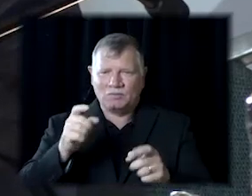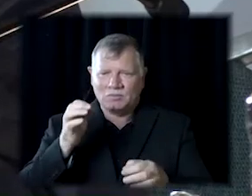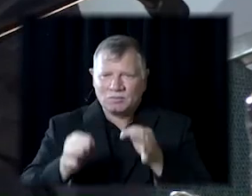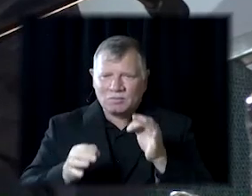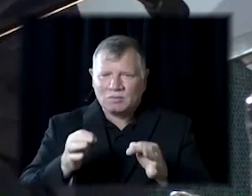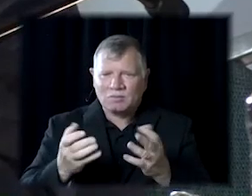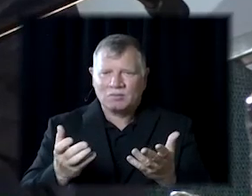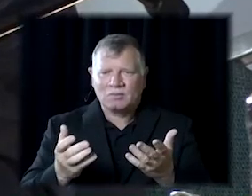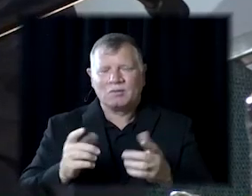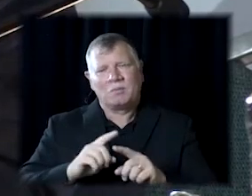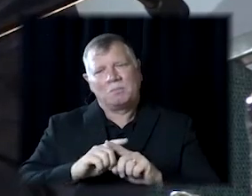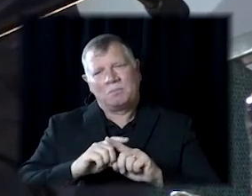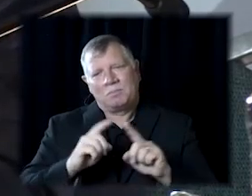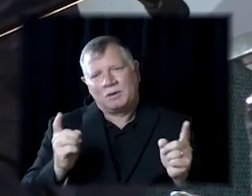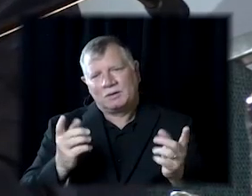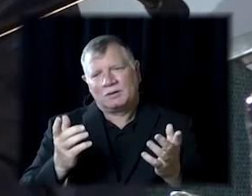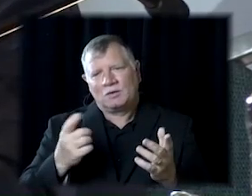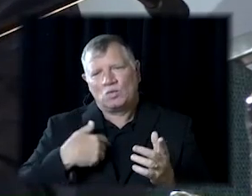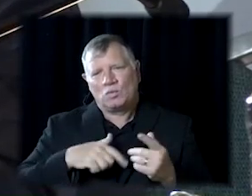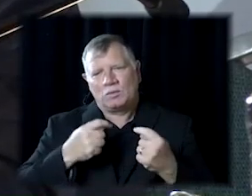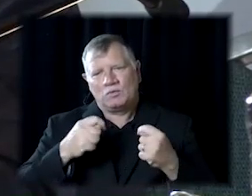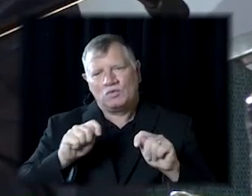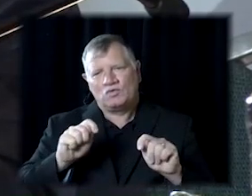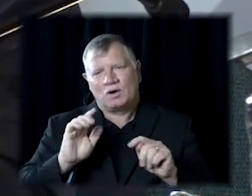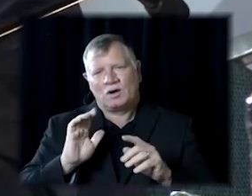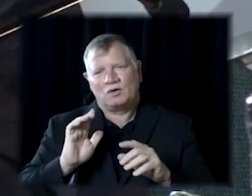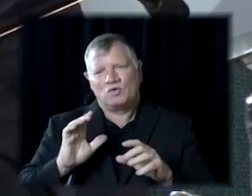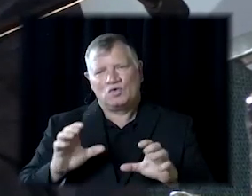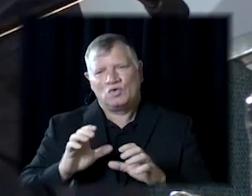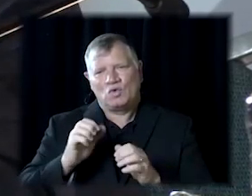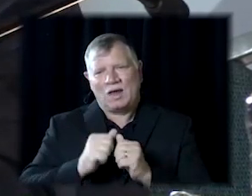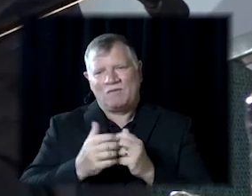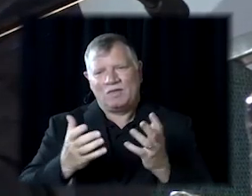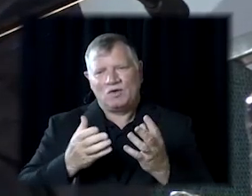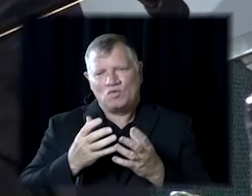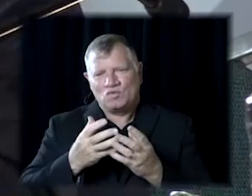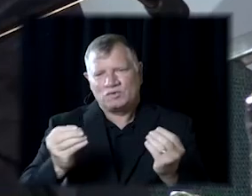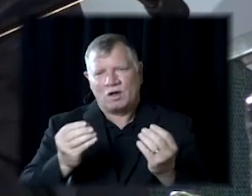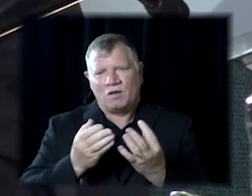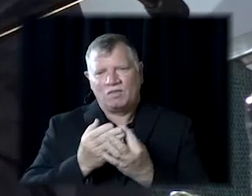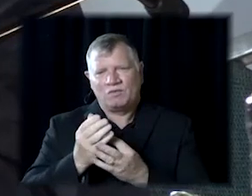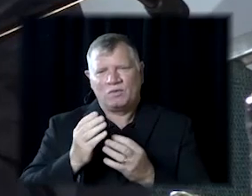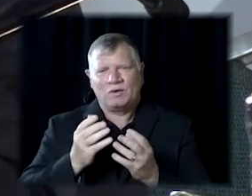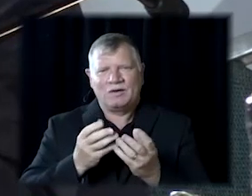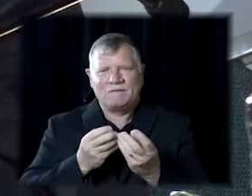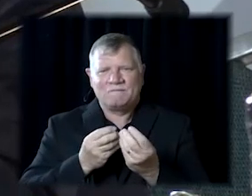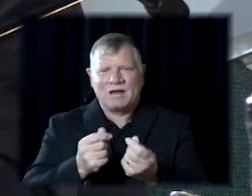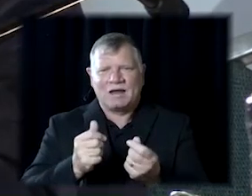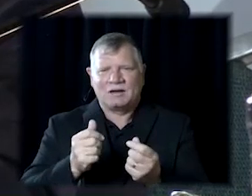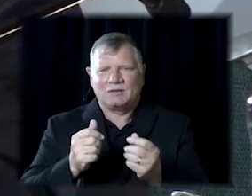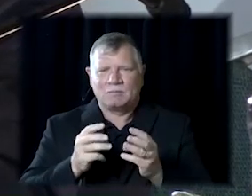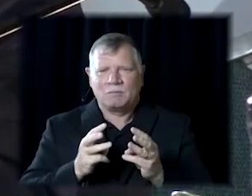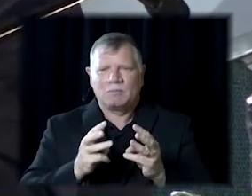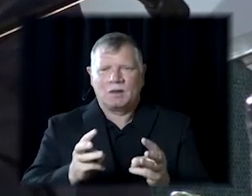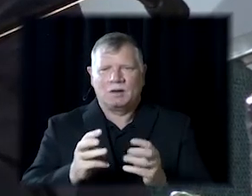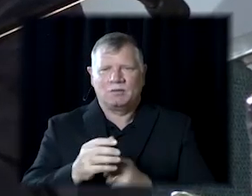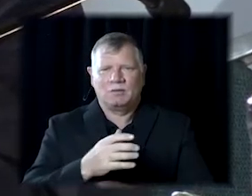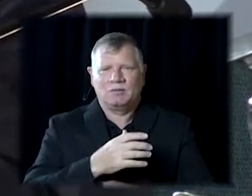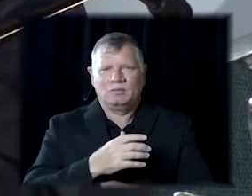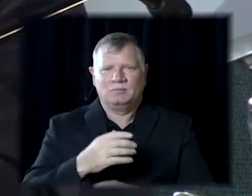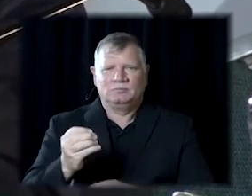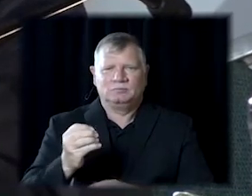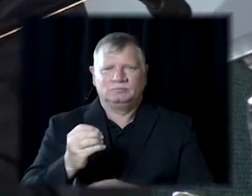litigation, but we are going to do everything we can to resolve this in an efficient, effective manner